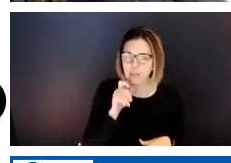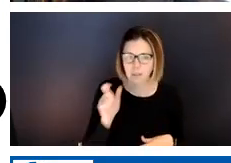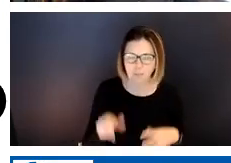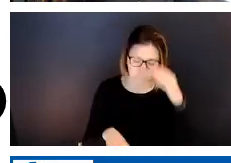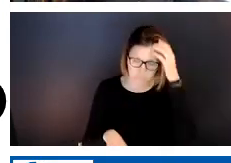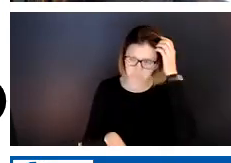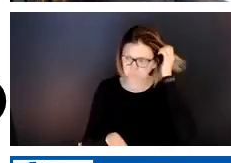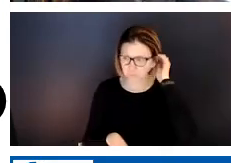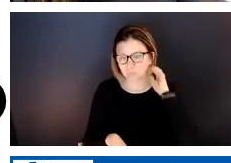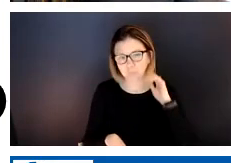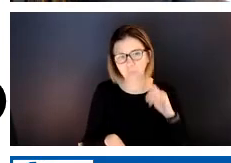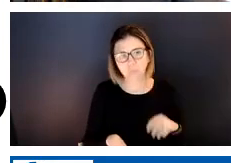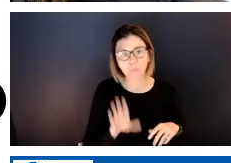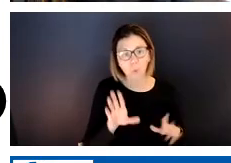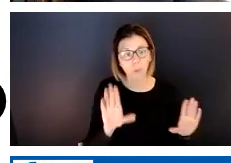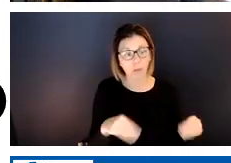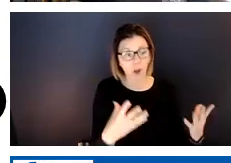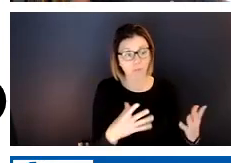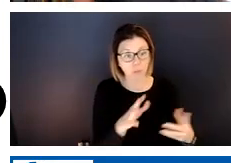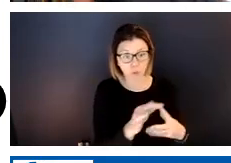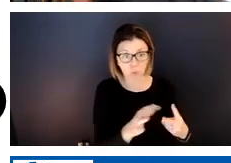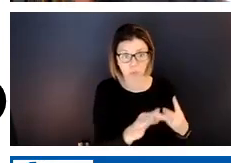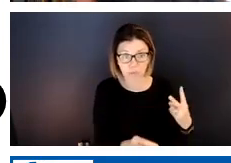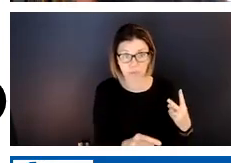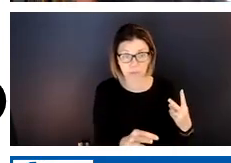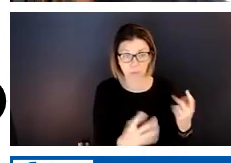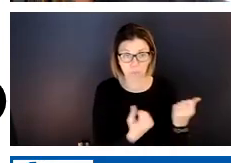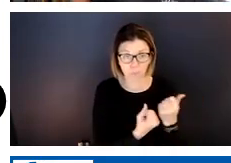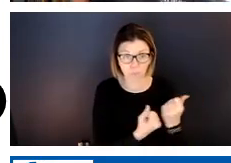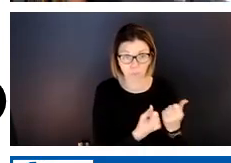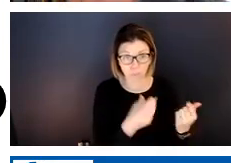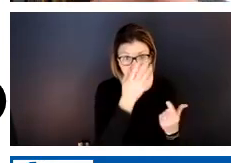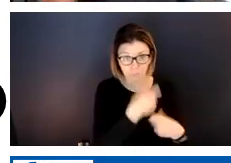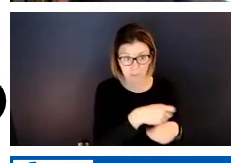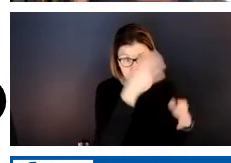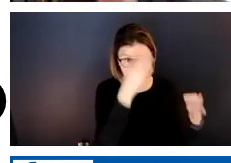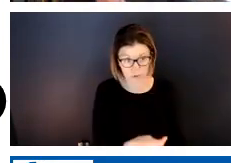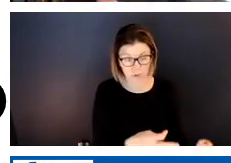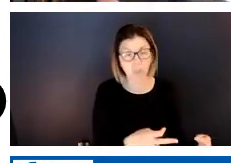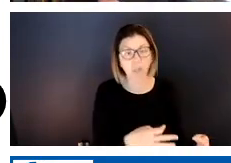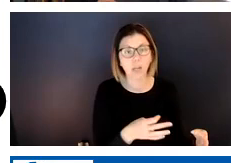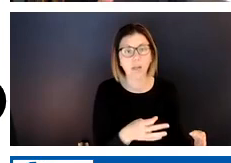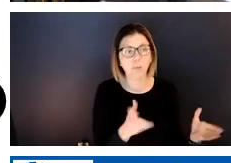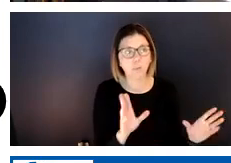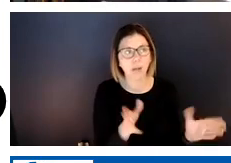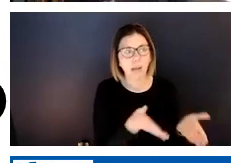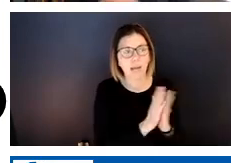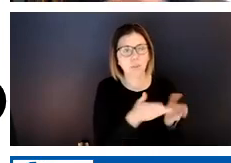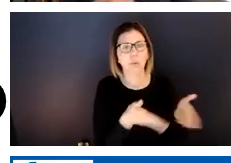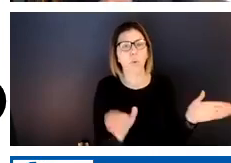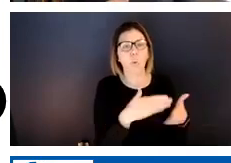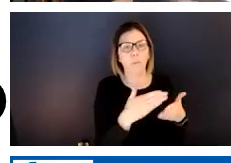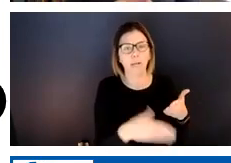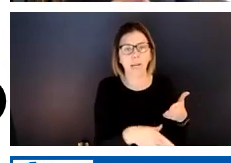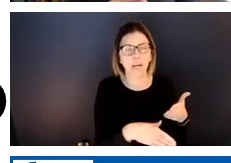help promote decision-making, especially if you ask a very open-ended, subjective question. What